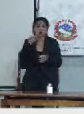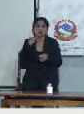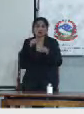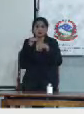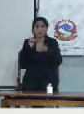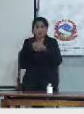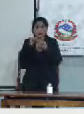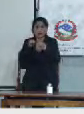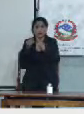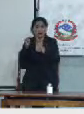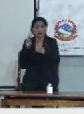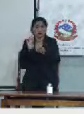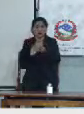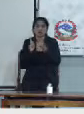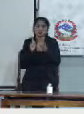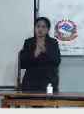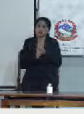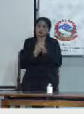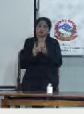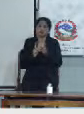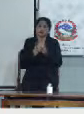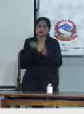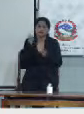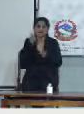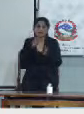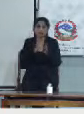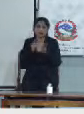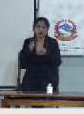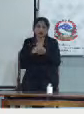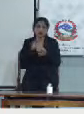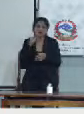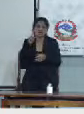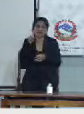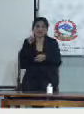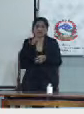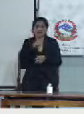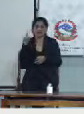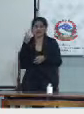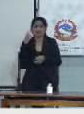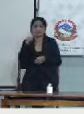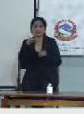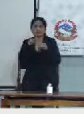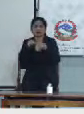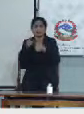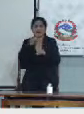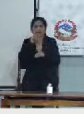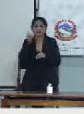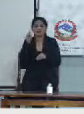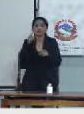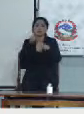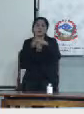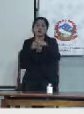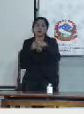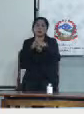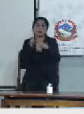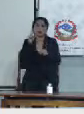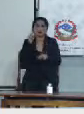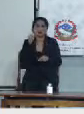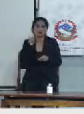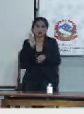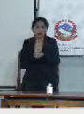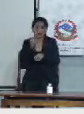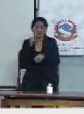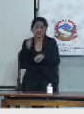from 1 to grade 8 it is started from 10 a.m. and the routine is published in the website of